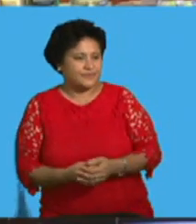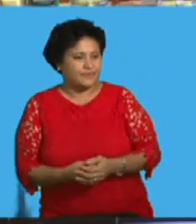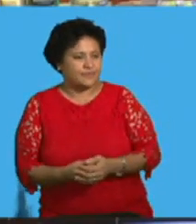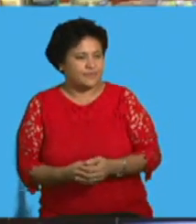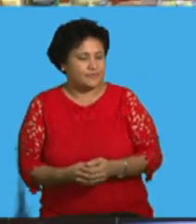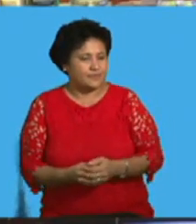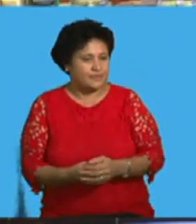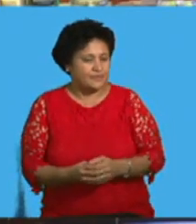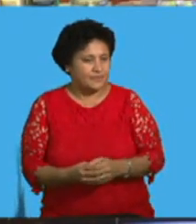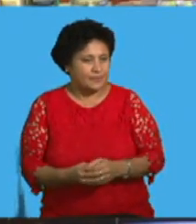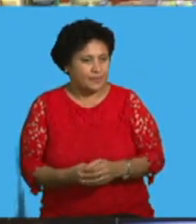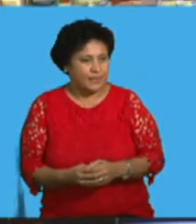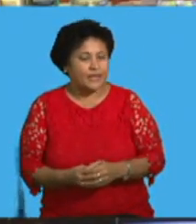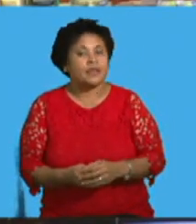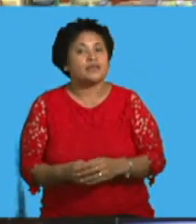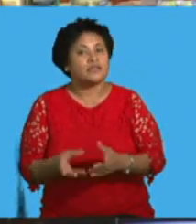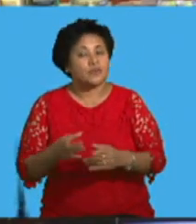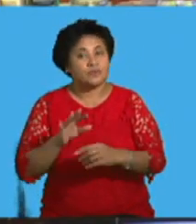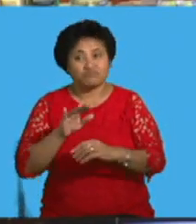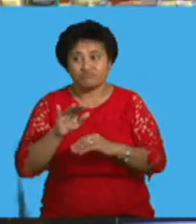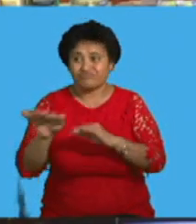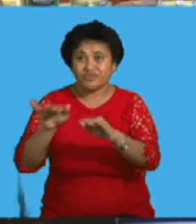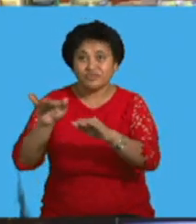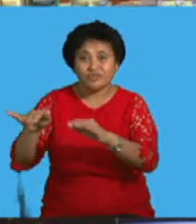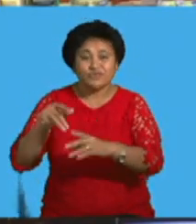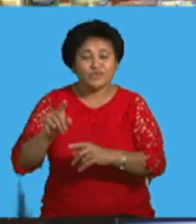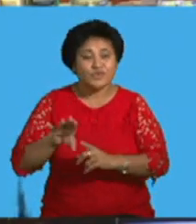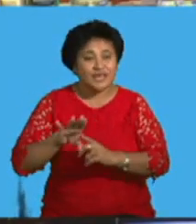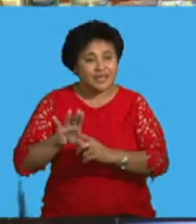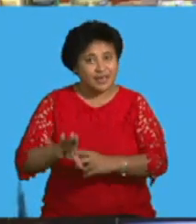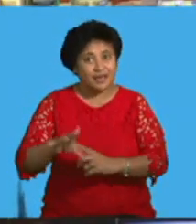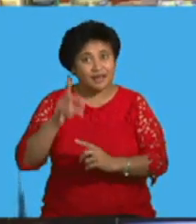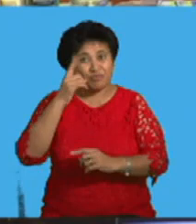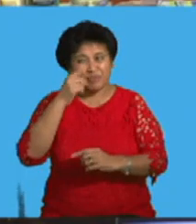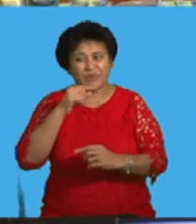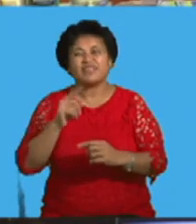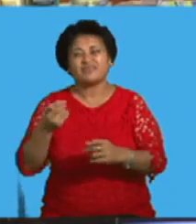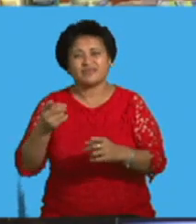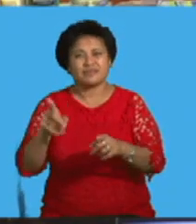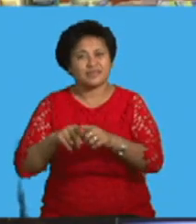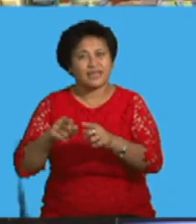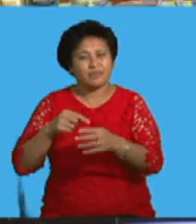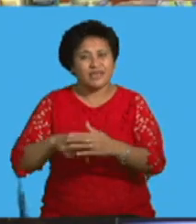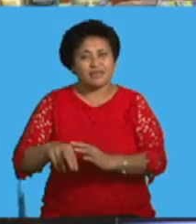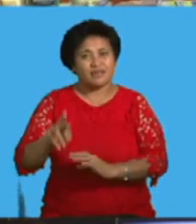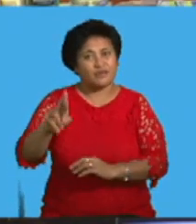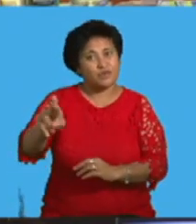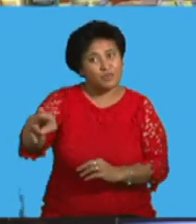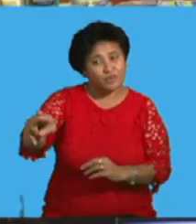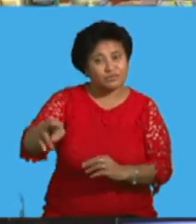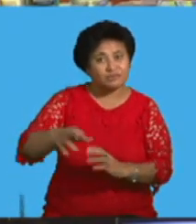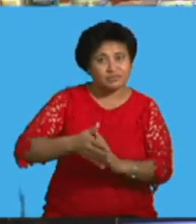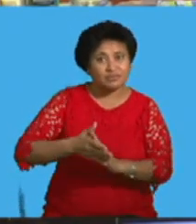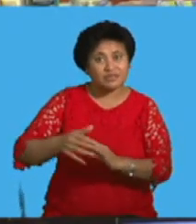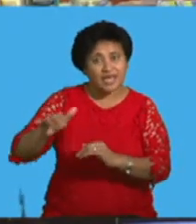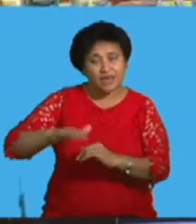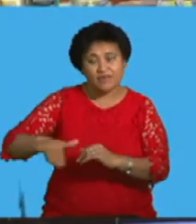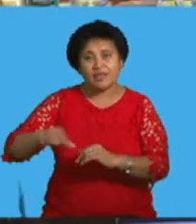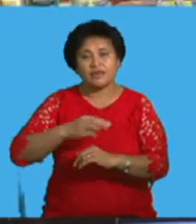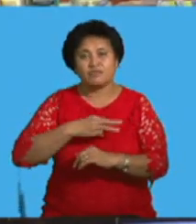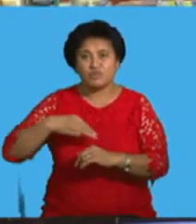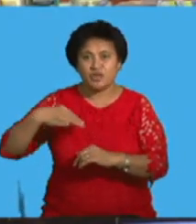in our population, and particularly in the remote areas, the Ministry is conducting